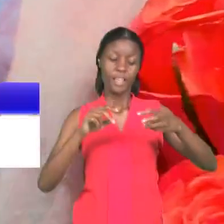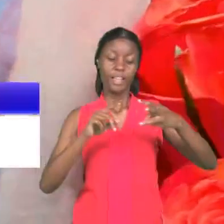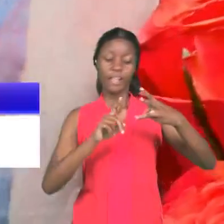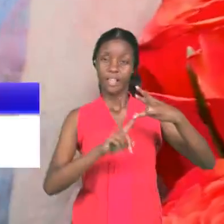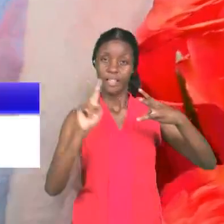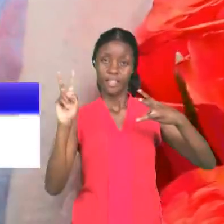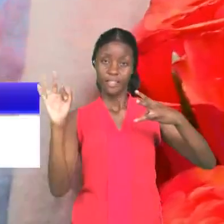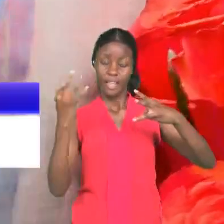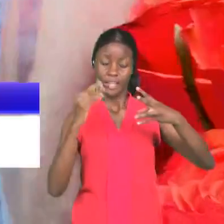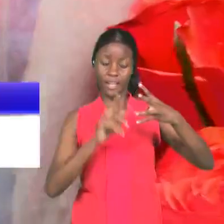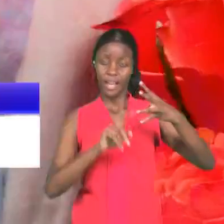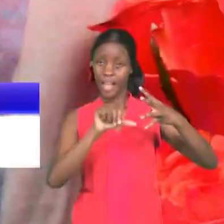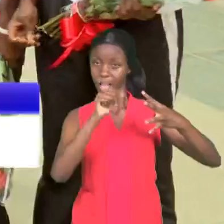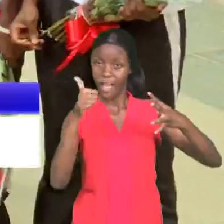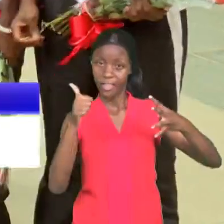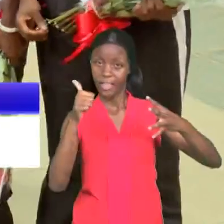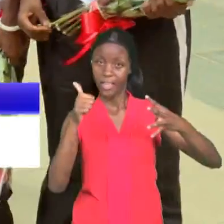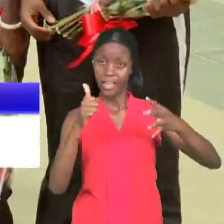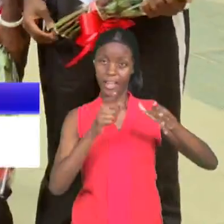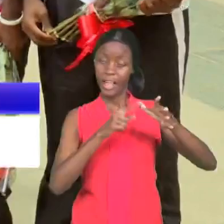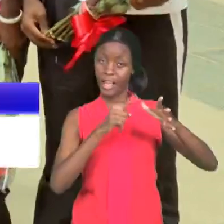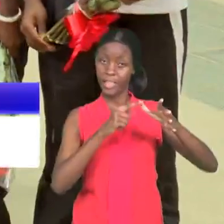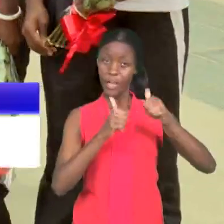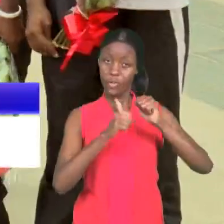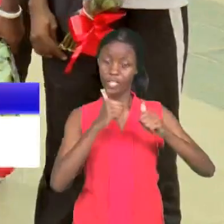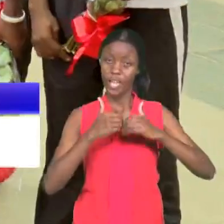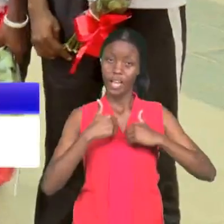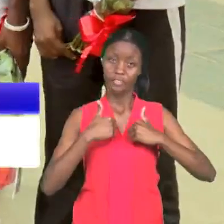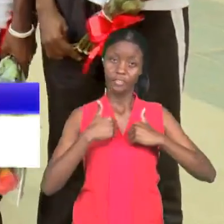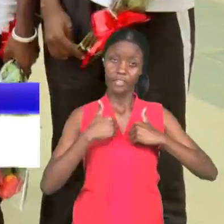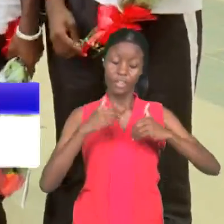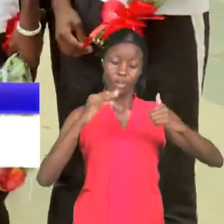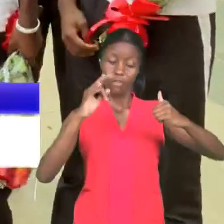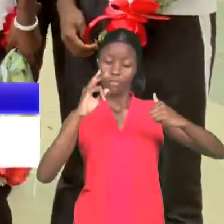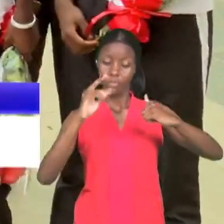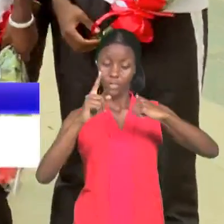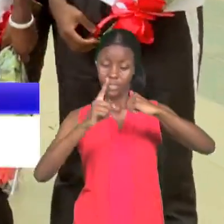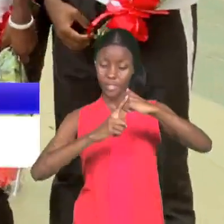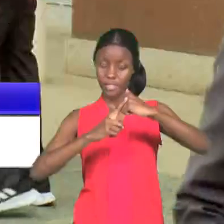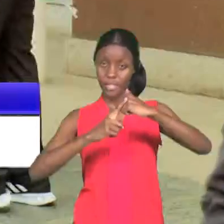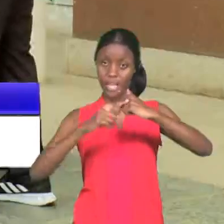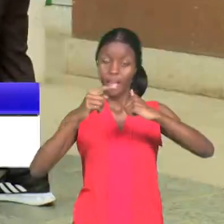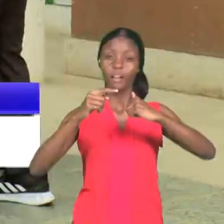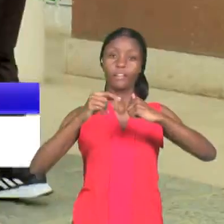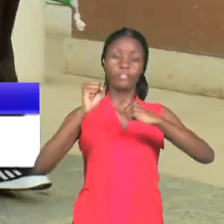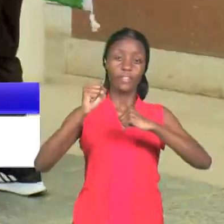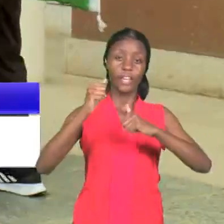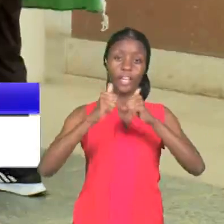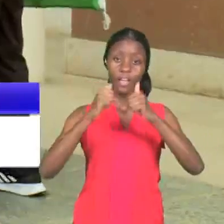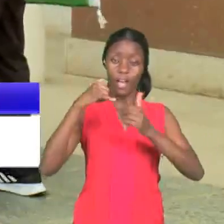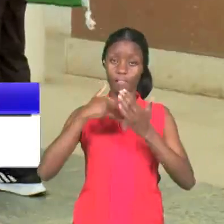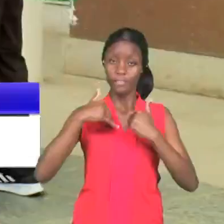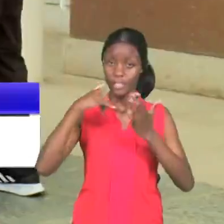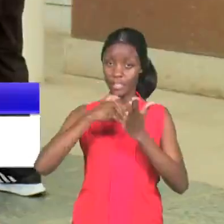the Open Bond Basic team consisting of Collins Dunda, Andrew Wanje and Samson Mambo won silver as Evans Odori,